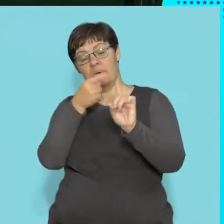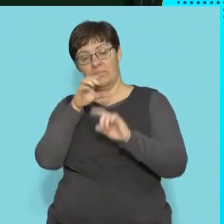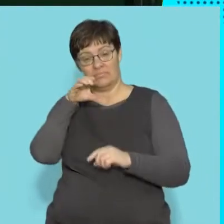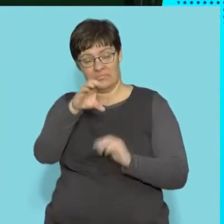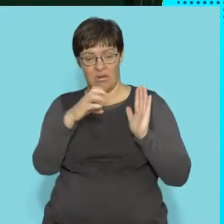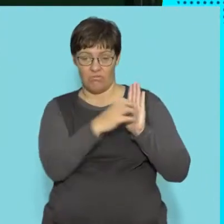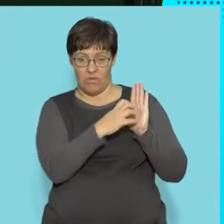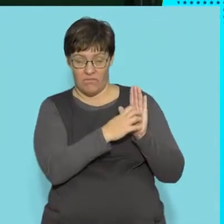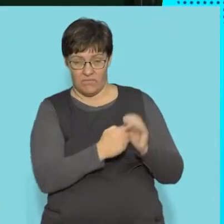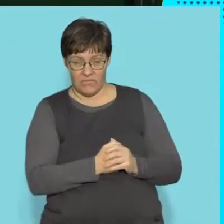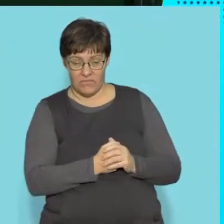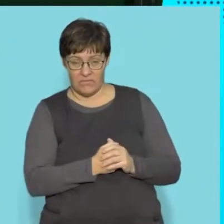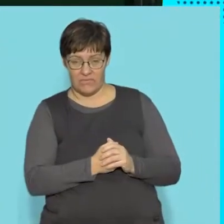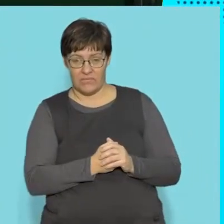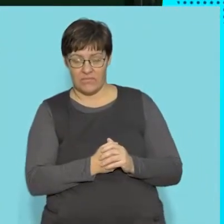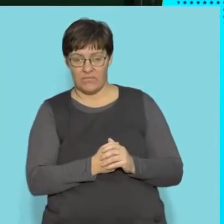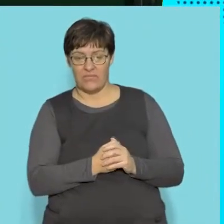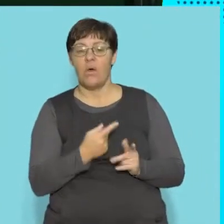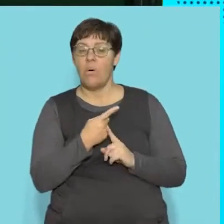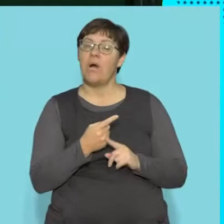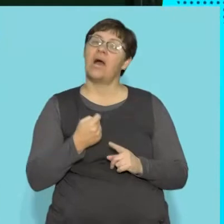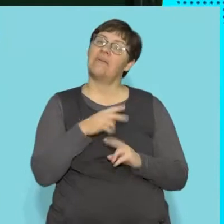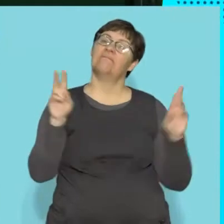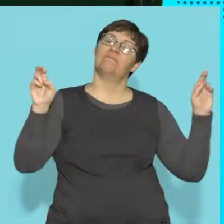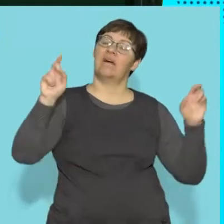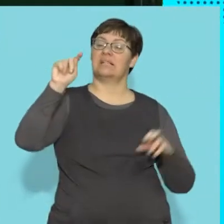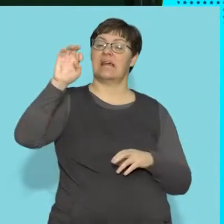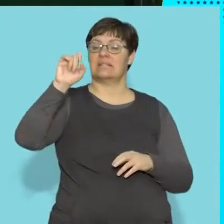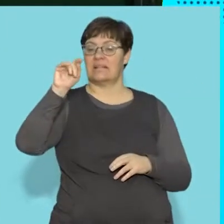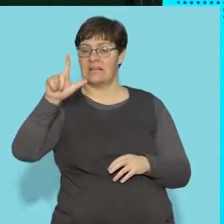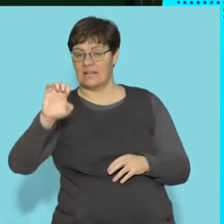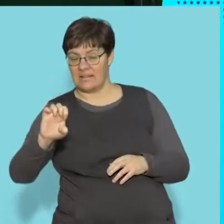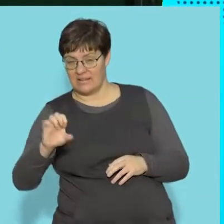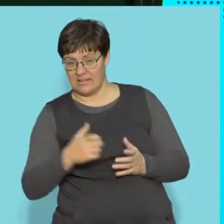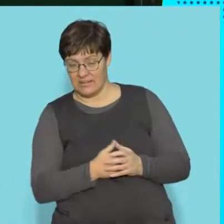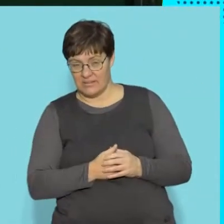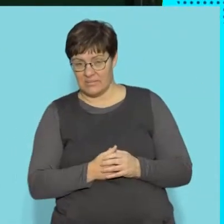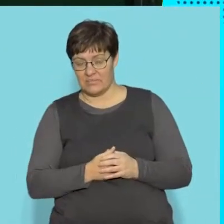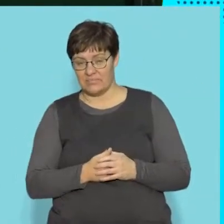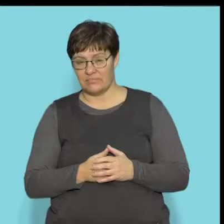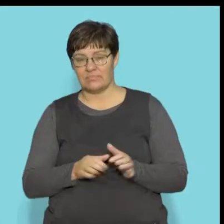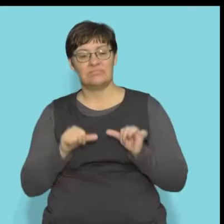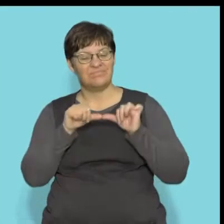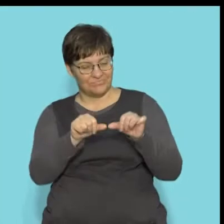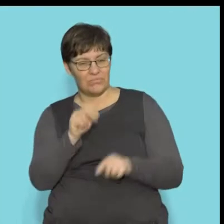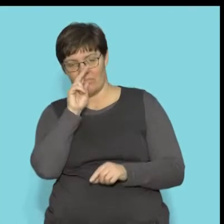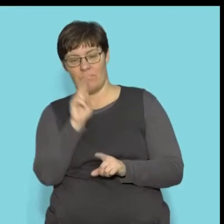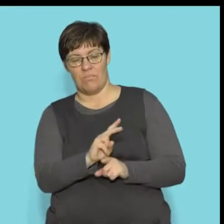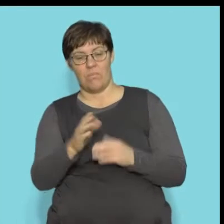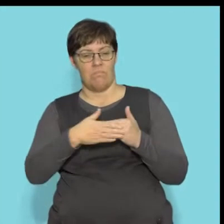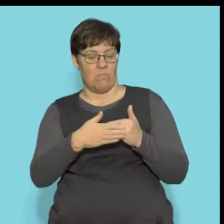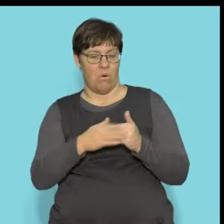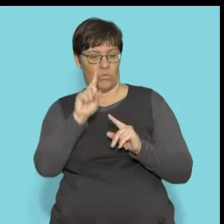of the graph. It almost gives us a title for the graph as well. Now let's go on and look at the rest of the